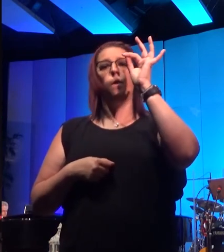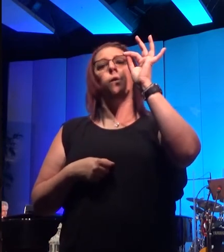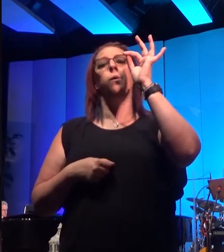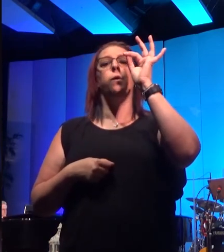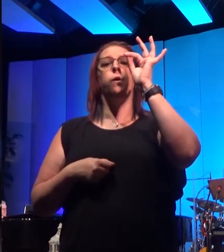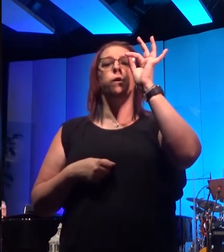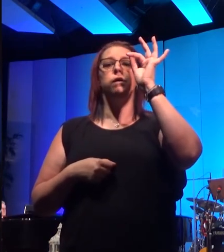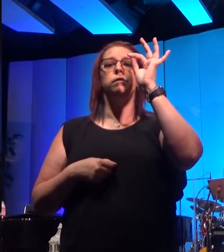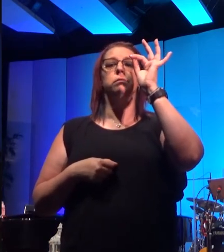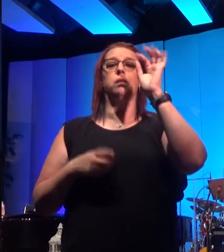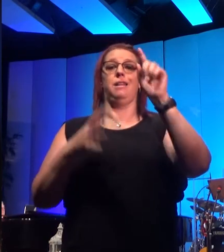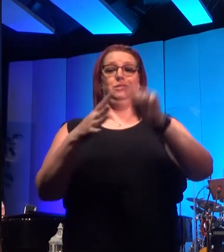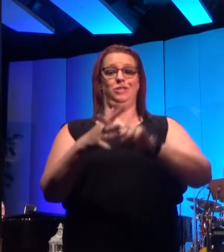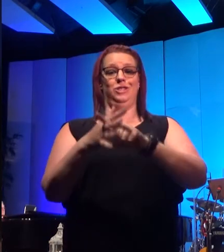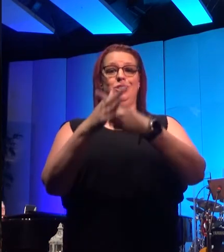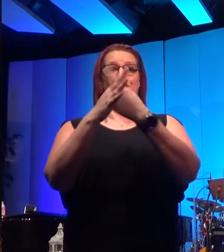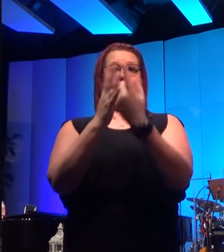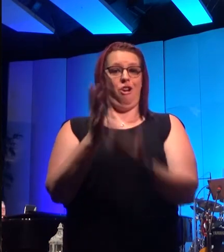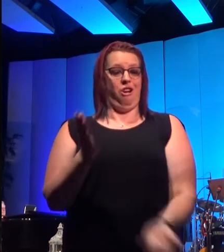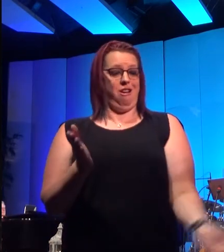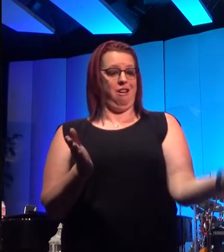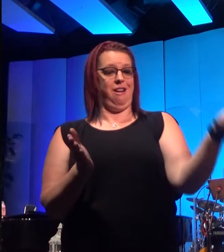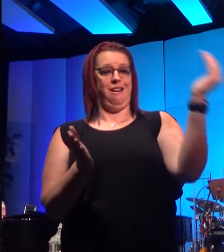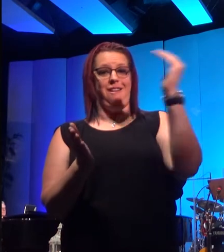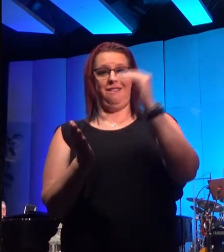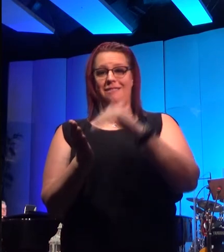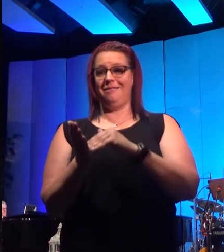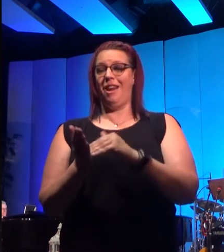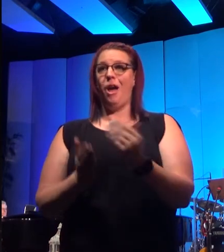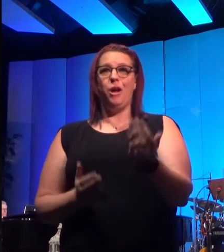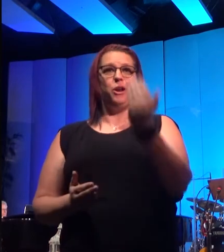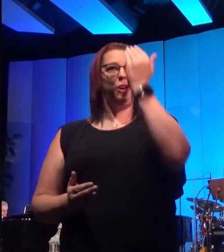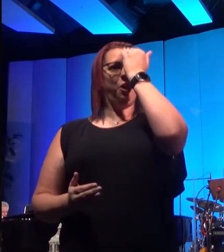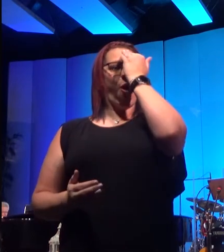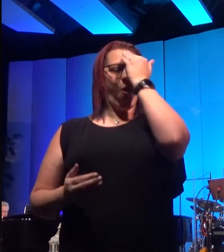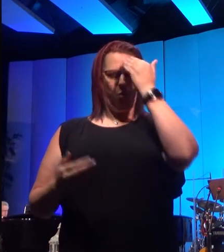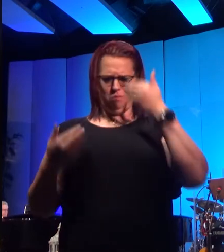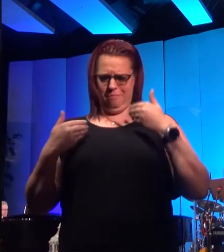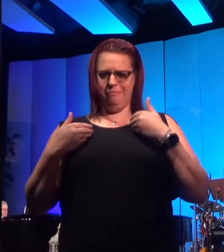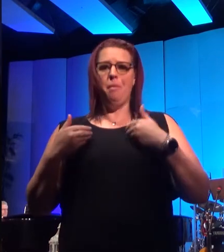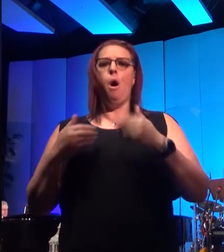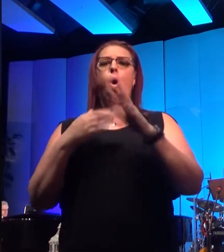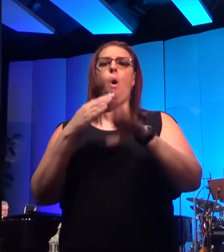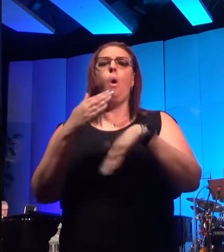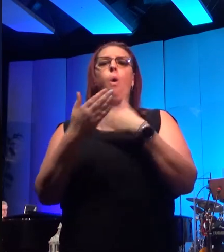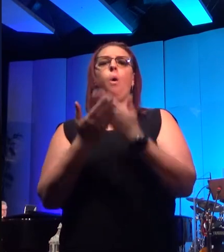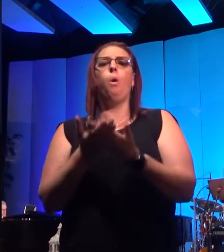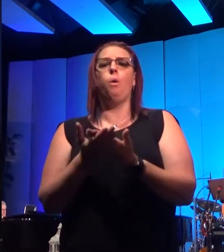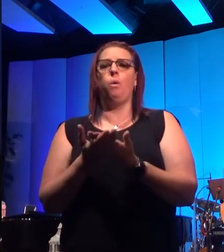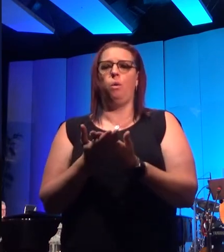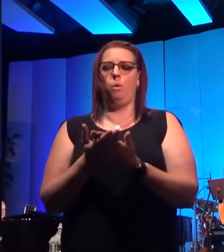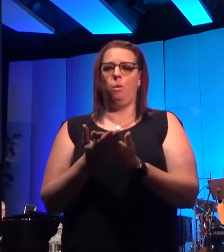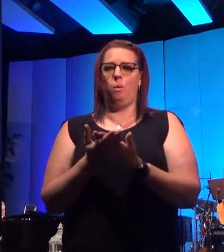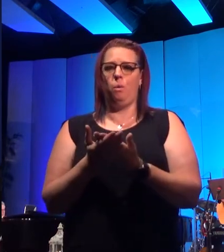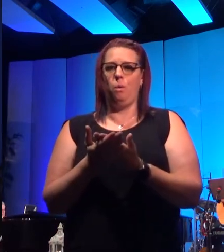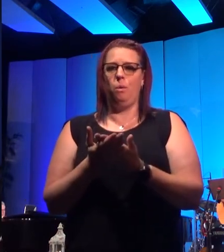I start again, knowing I'm whole.